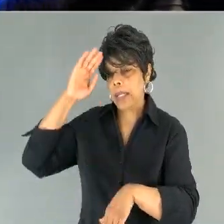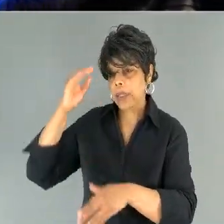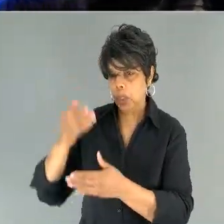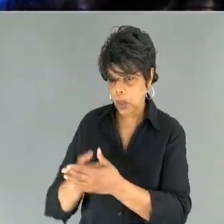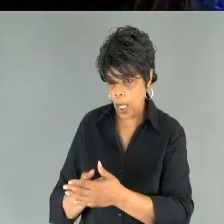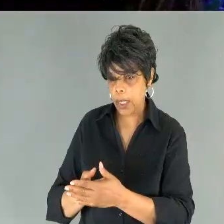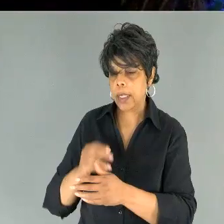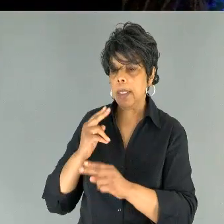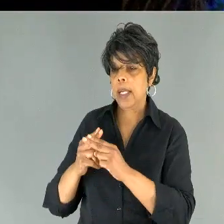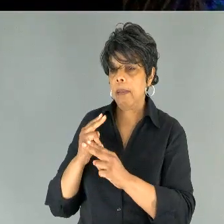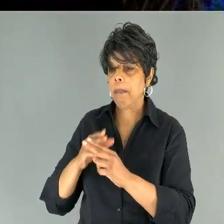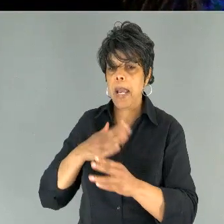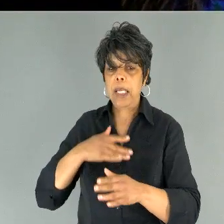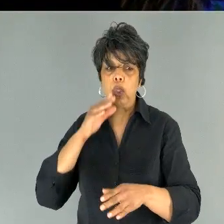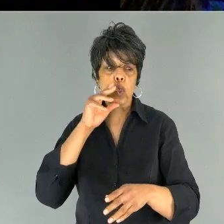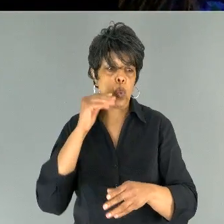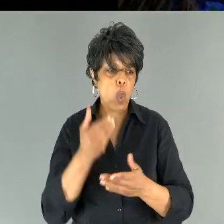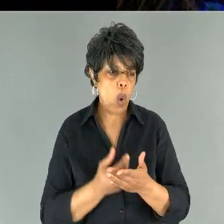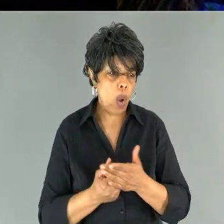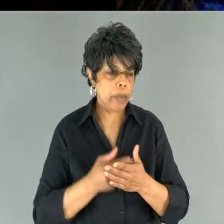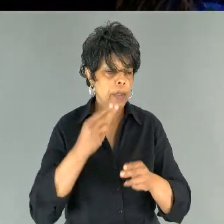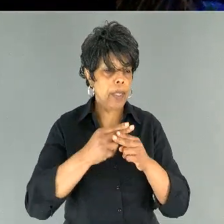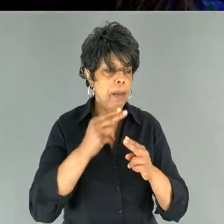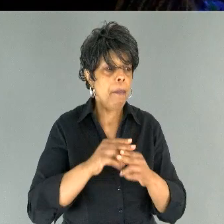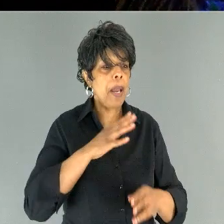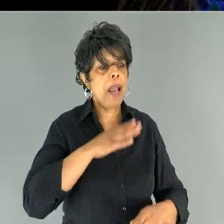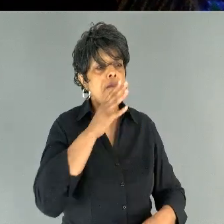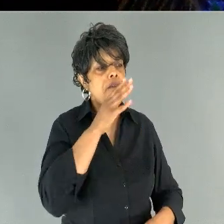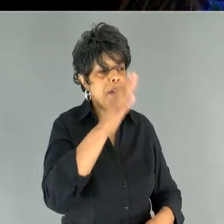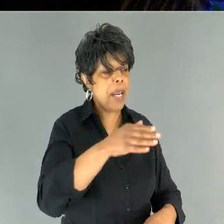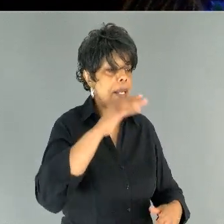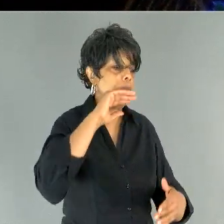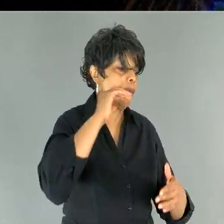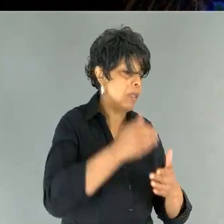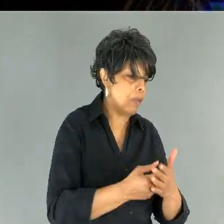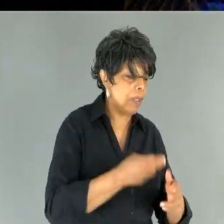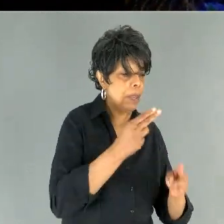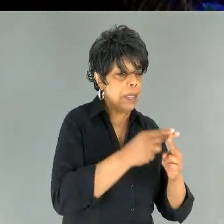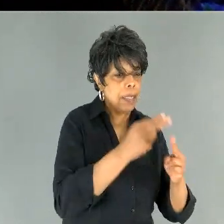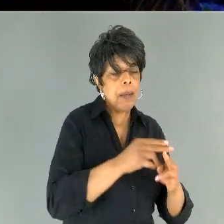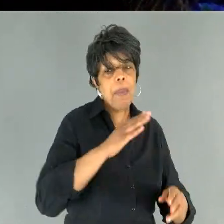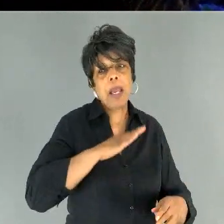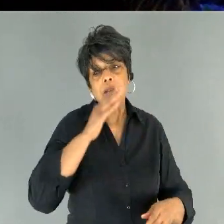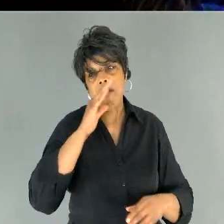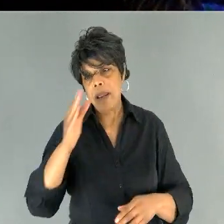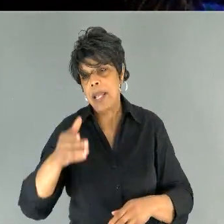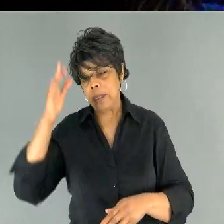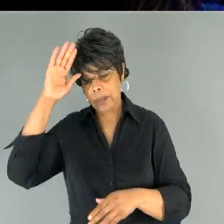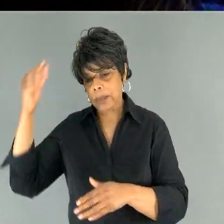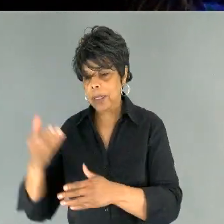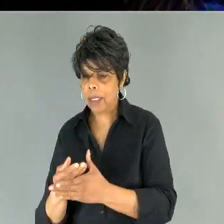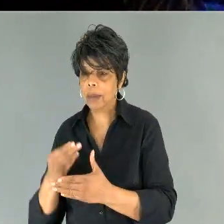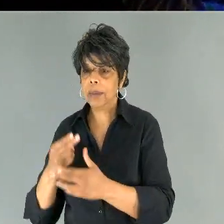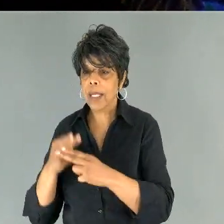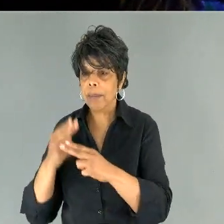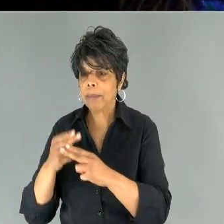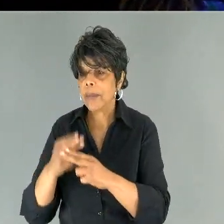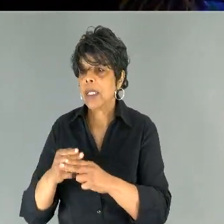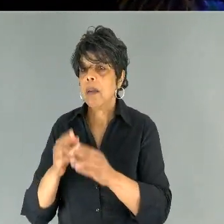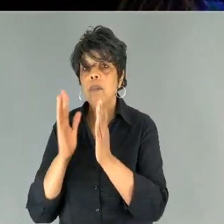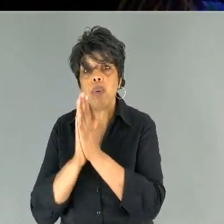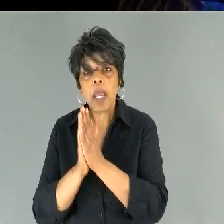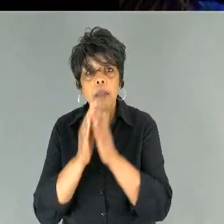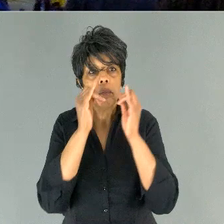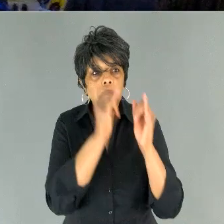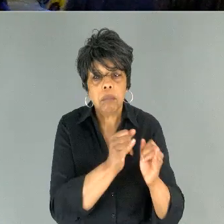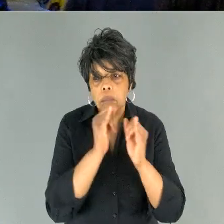that granddaughter. I want you to pray for that grandson. You know specifically what the enemy has tried to do,